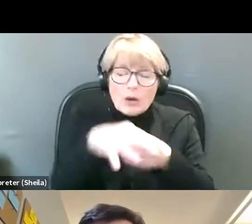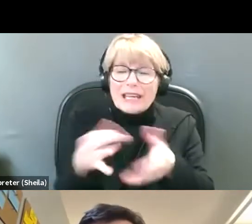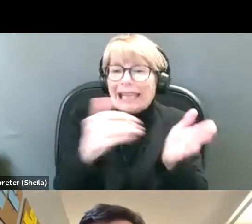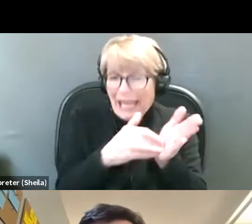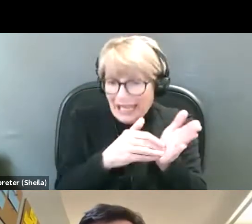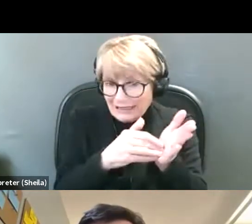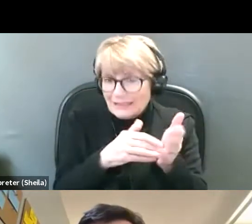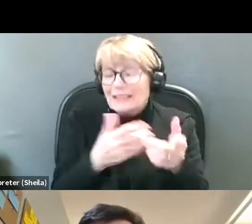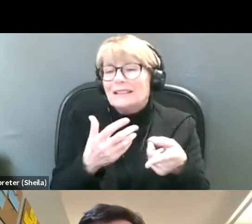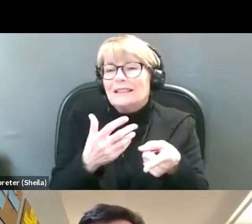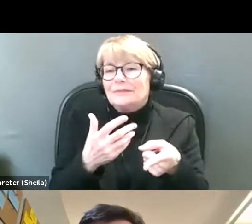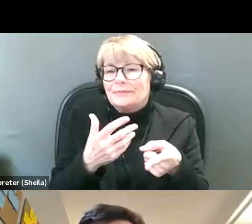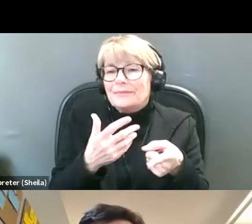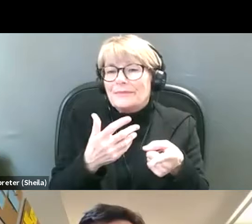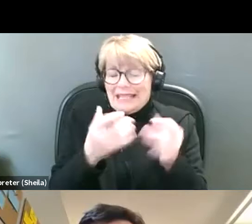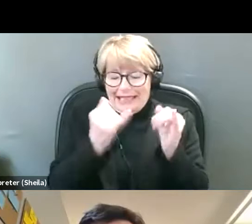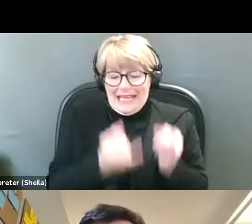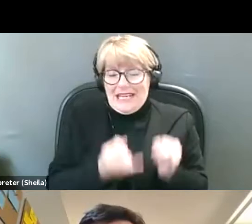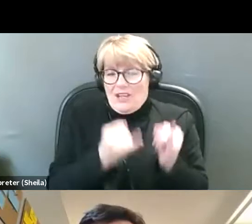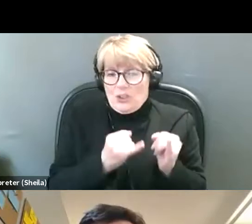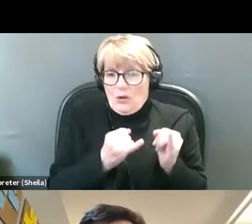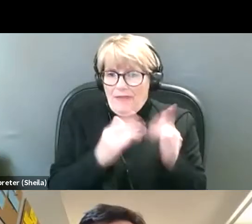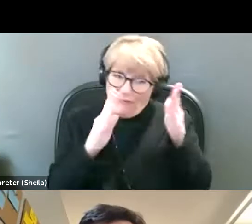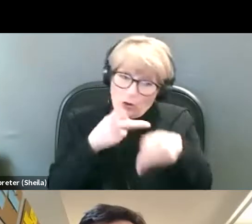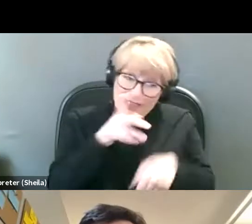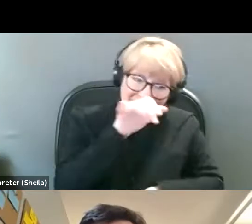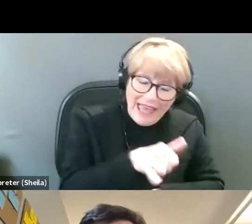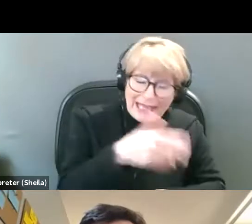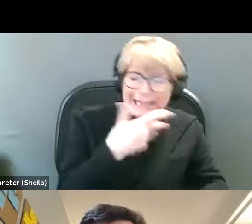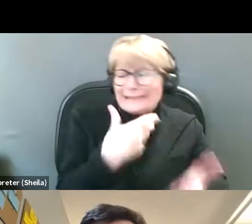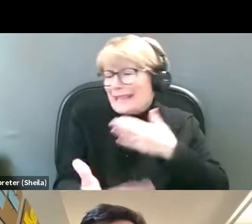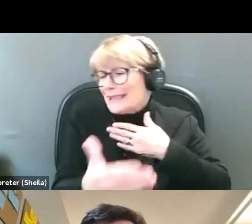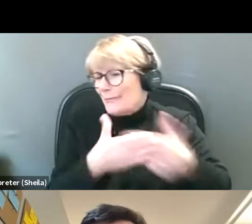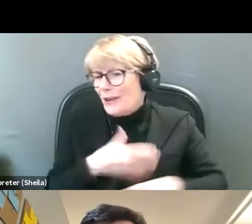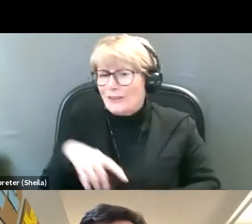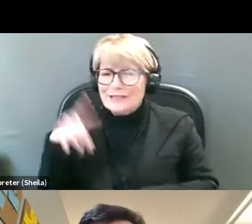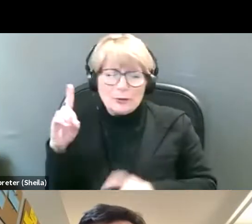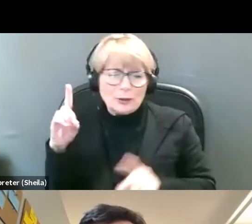getting reelected as an individual, regardless of what party they're in.